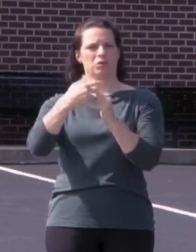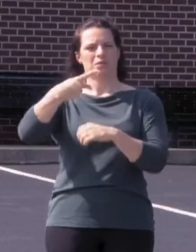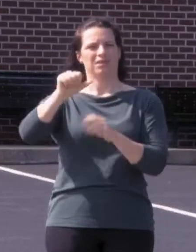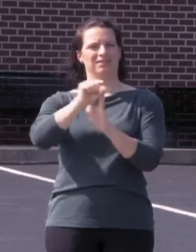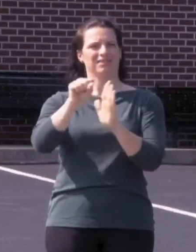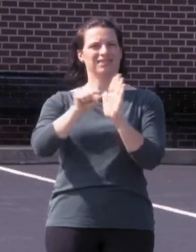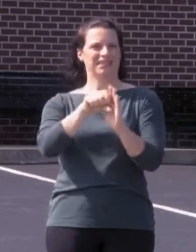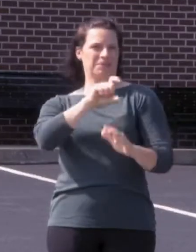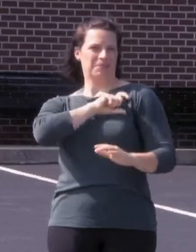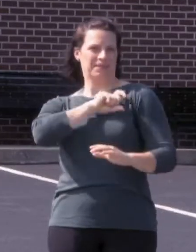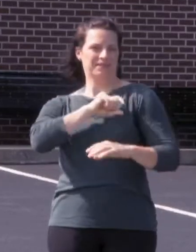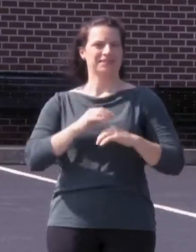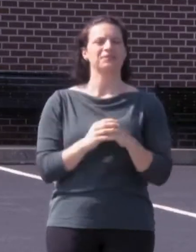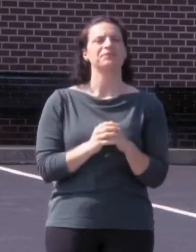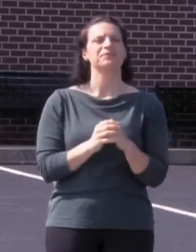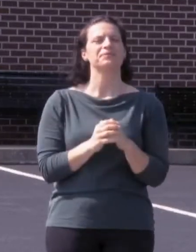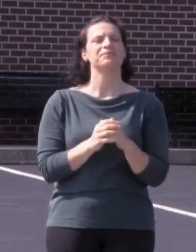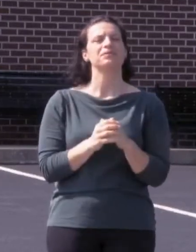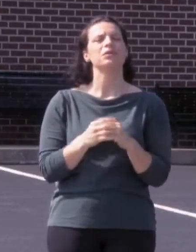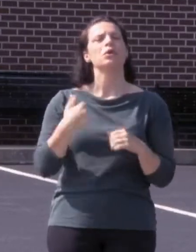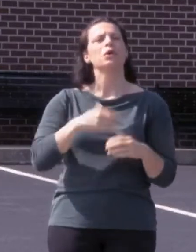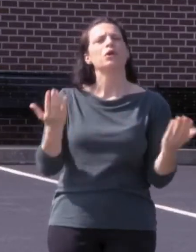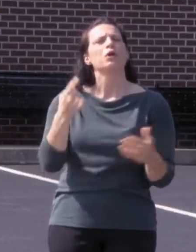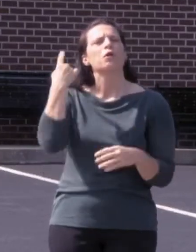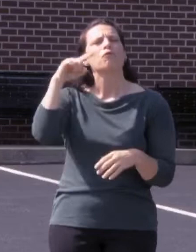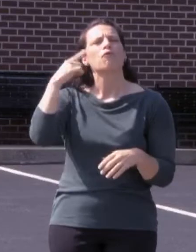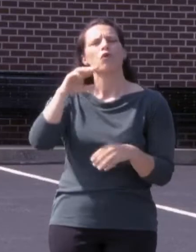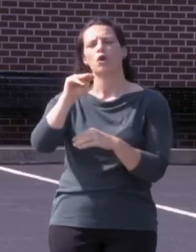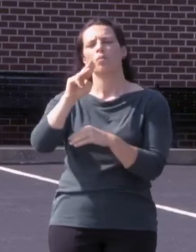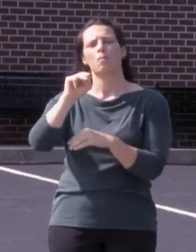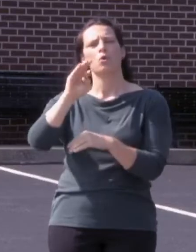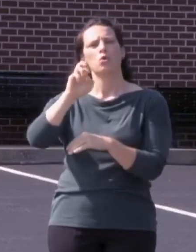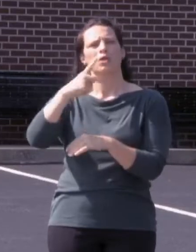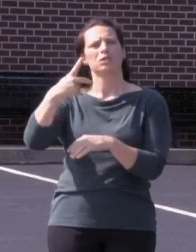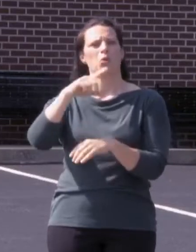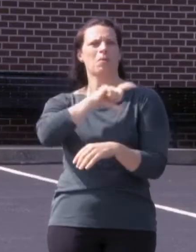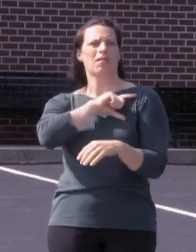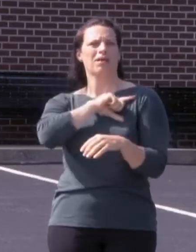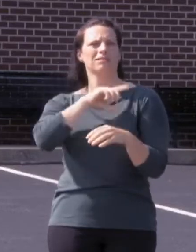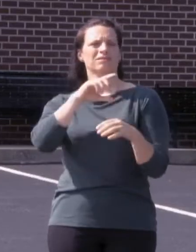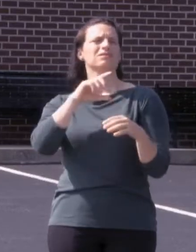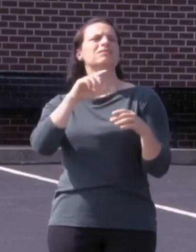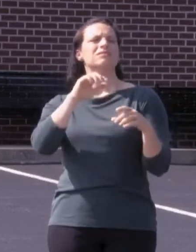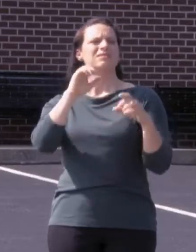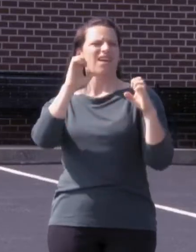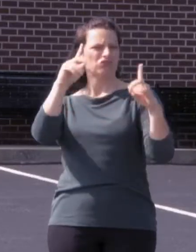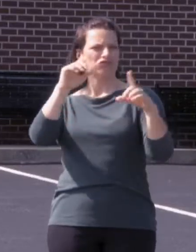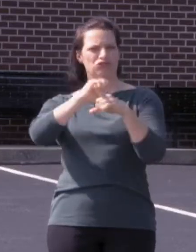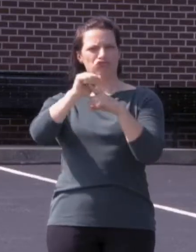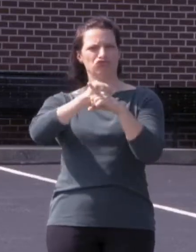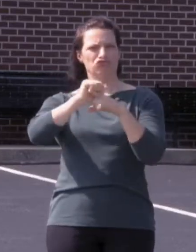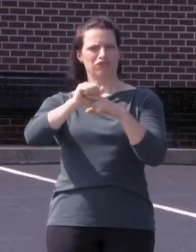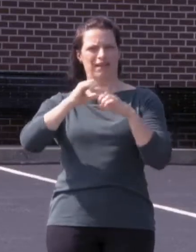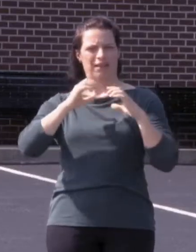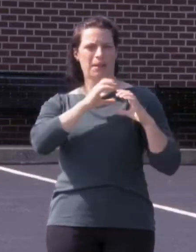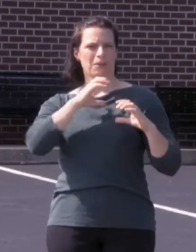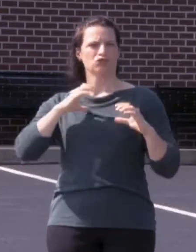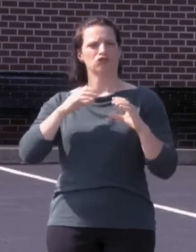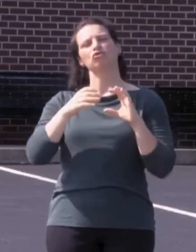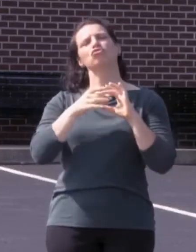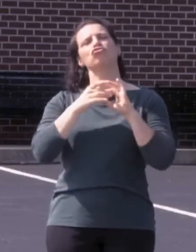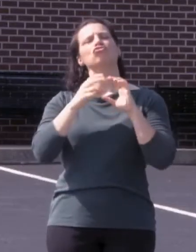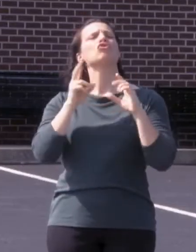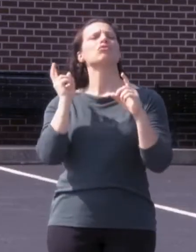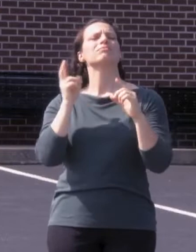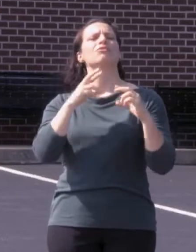State Police. We are here today at the Municipal Police Officers Education and Training Commission, referred to as